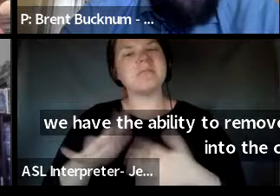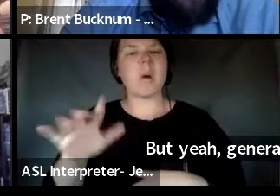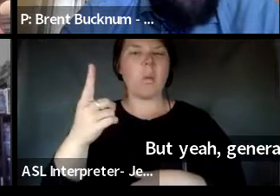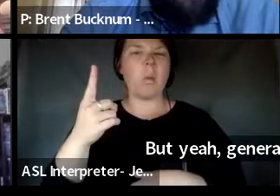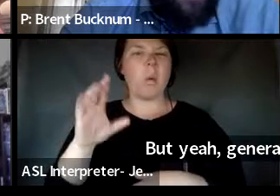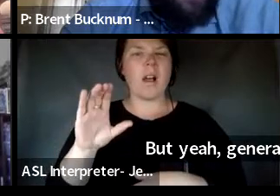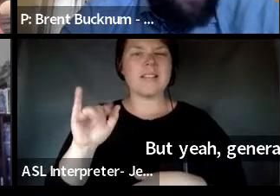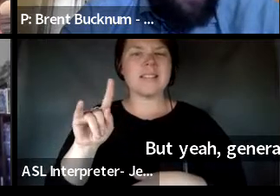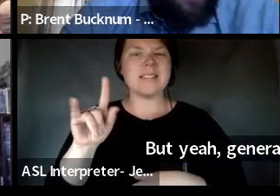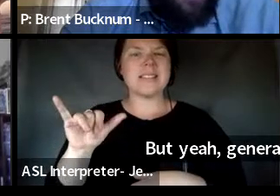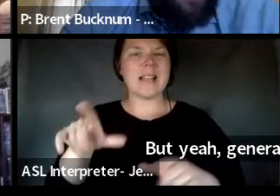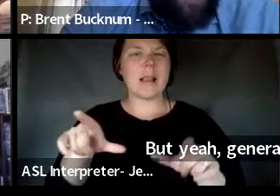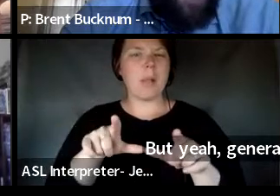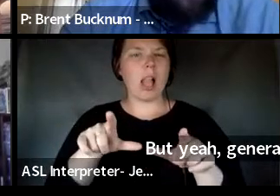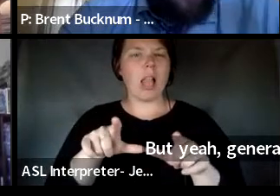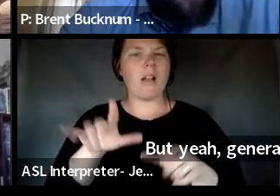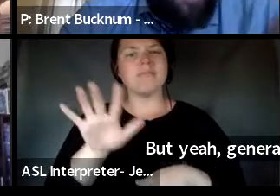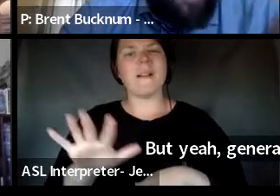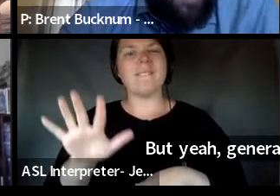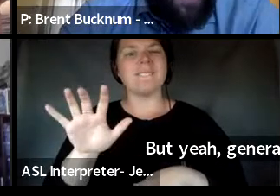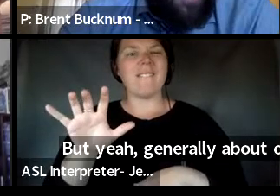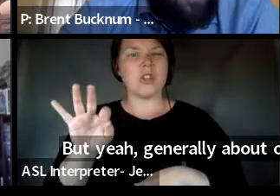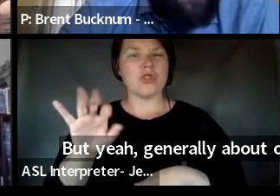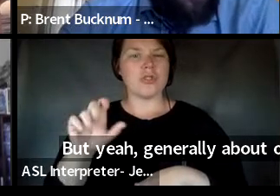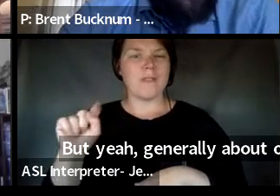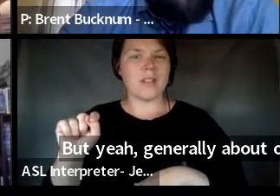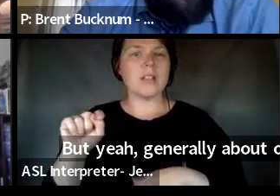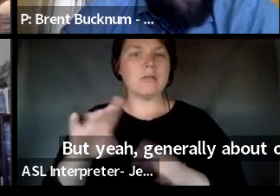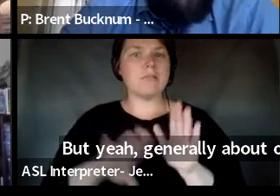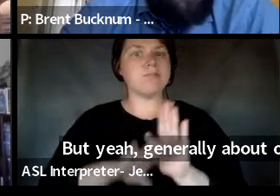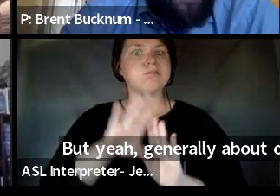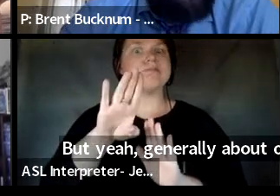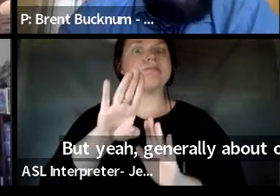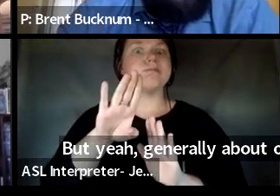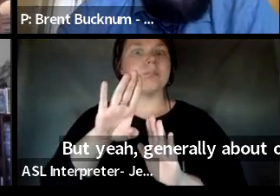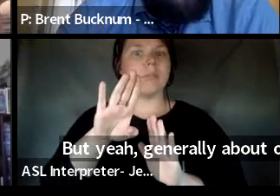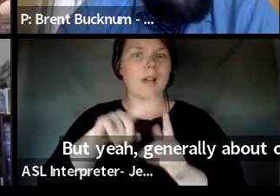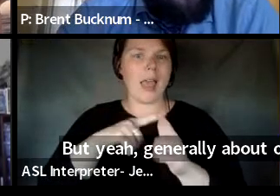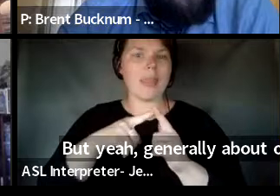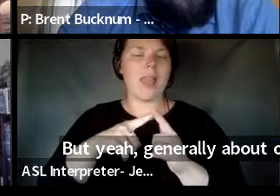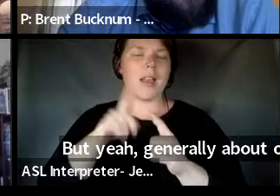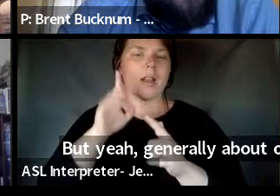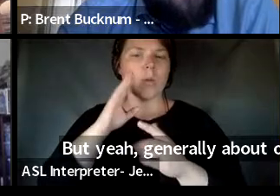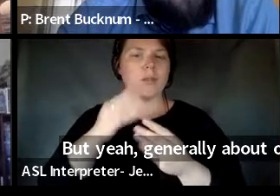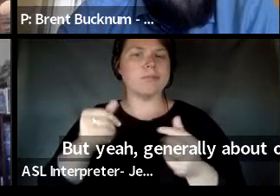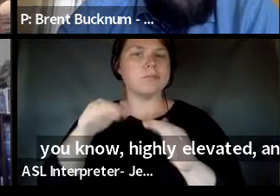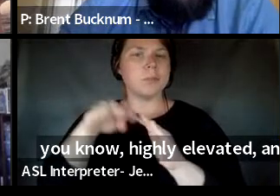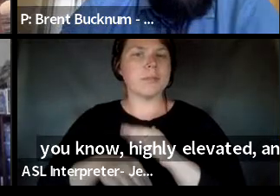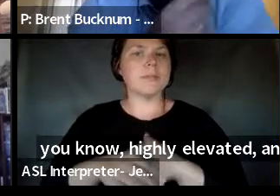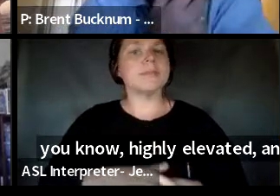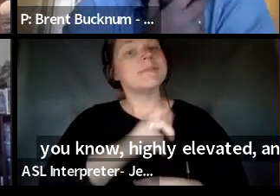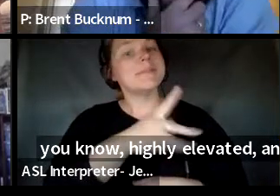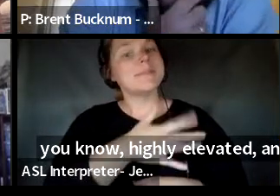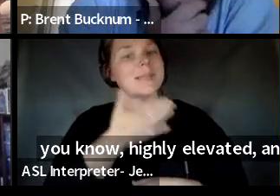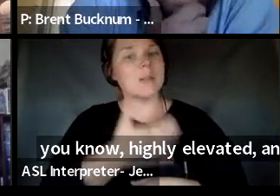500 feet is, highly elevated, and then it drops off from there. Thank you.